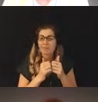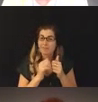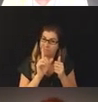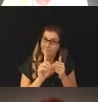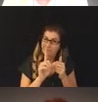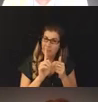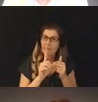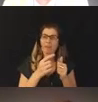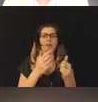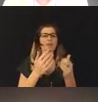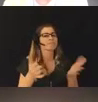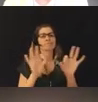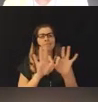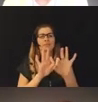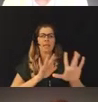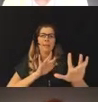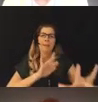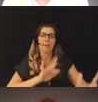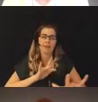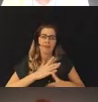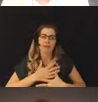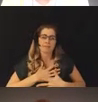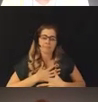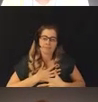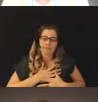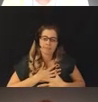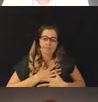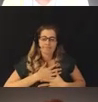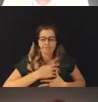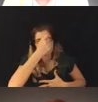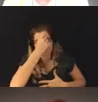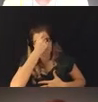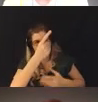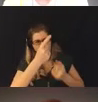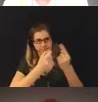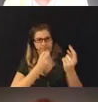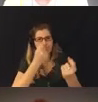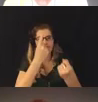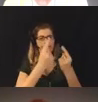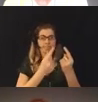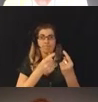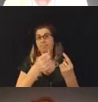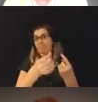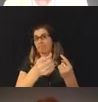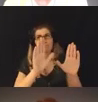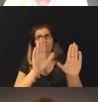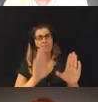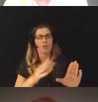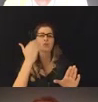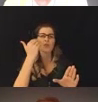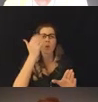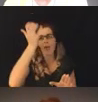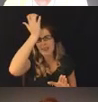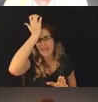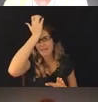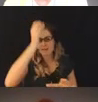is empathy, right? And I think that this passage here does a great job about explaining it. It says, when you plant lettuce and if it doesn't grow